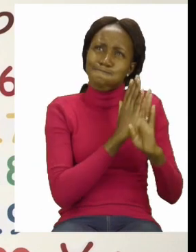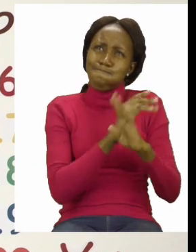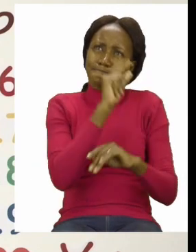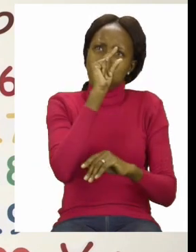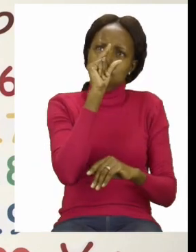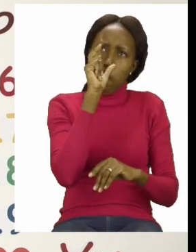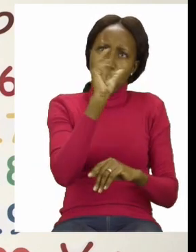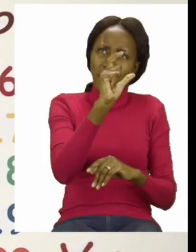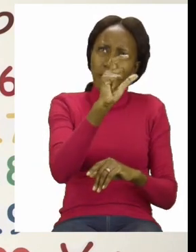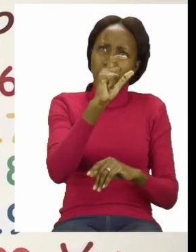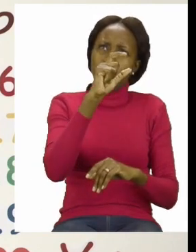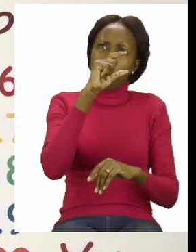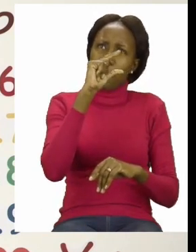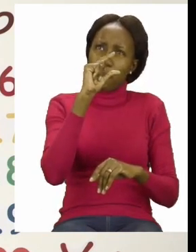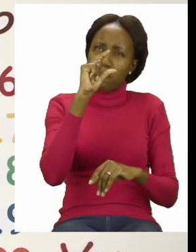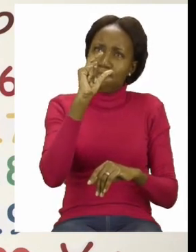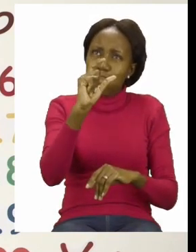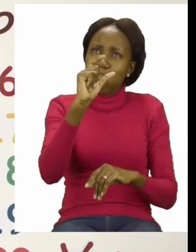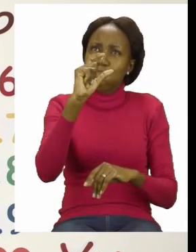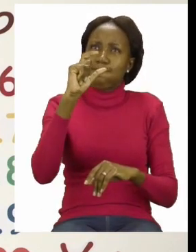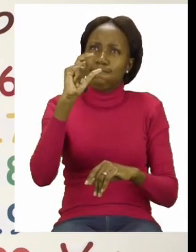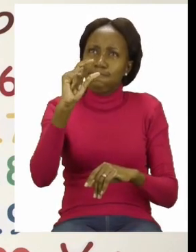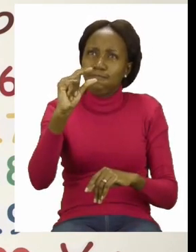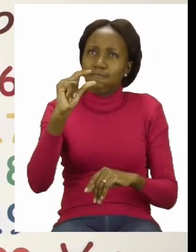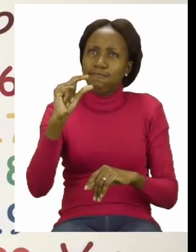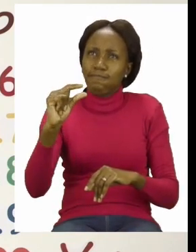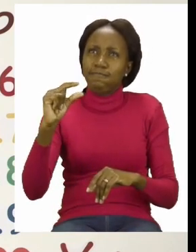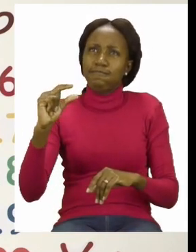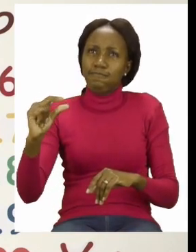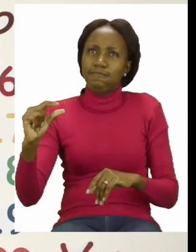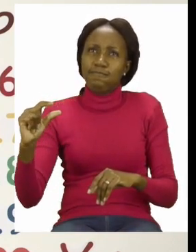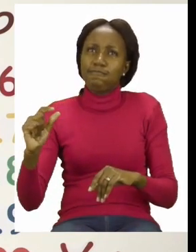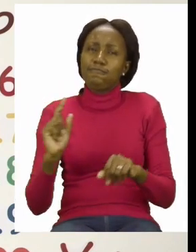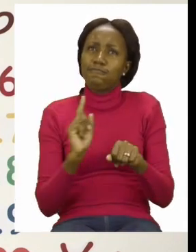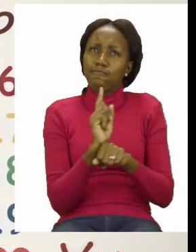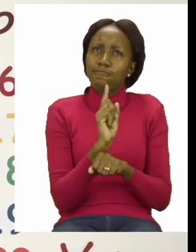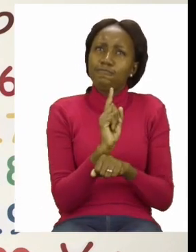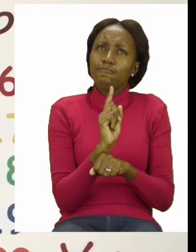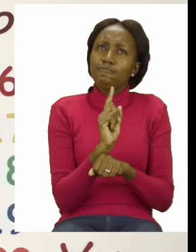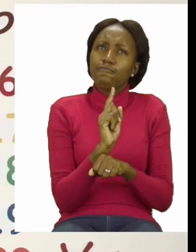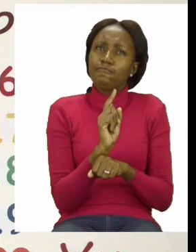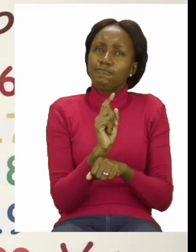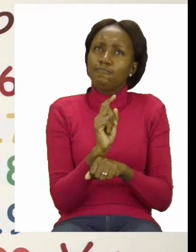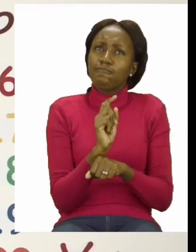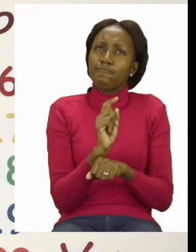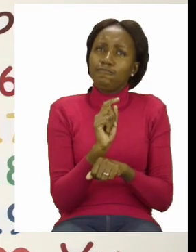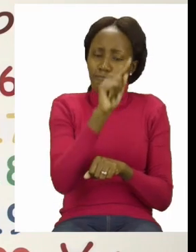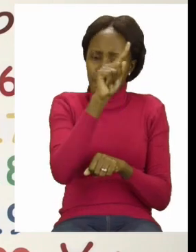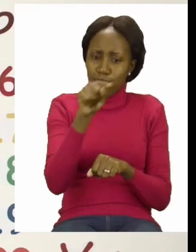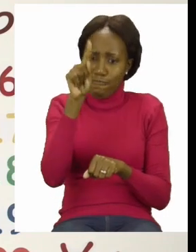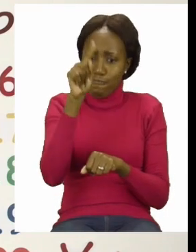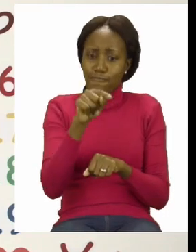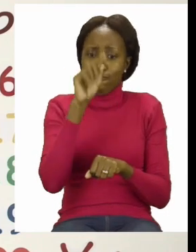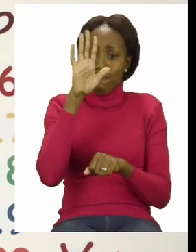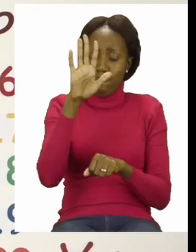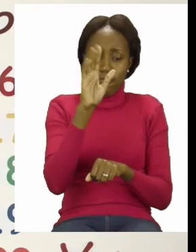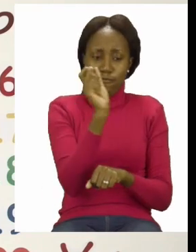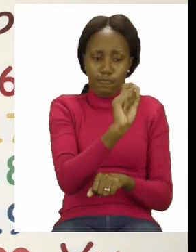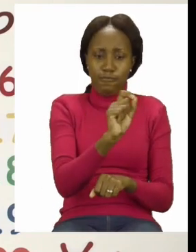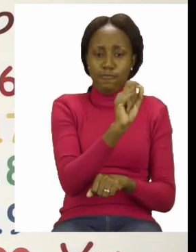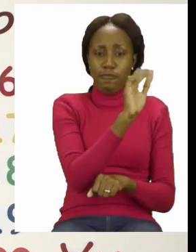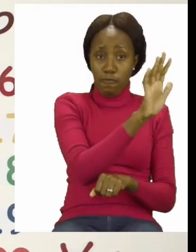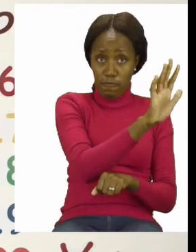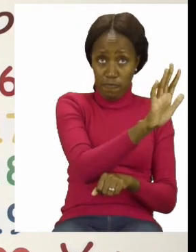the first number that we can see is the number 5. What we're going to do is cross out the number 5 and